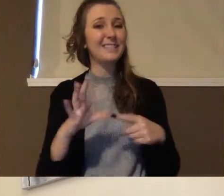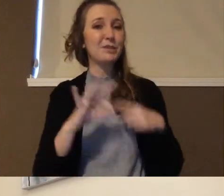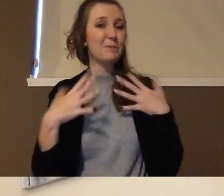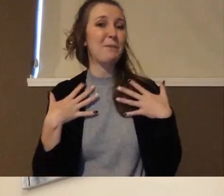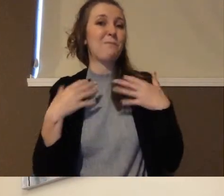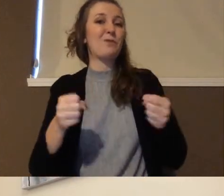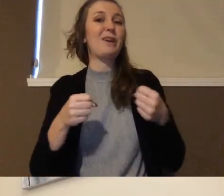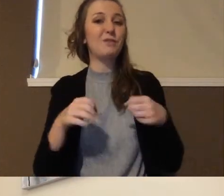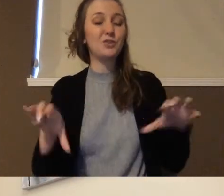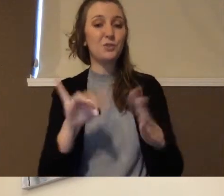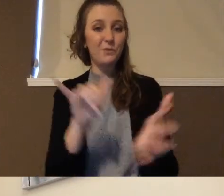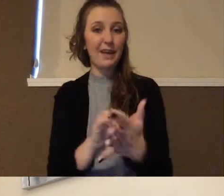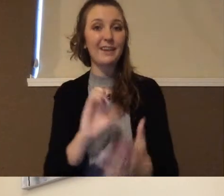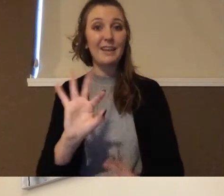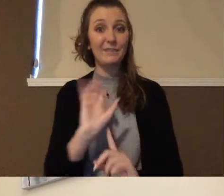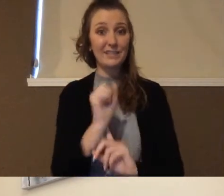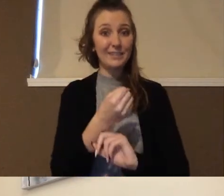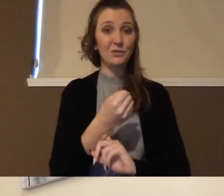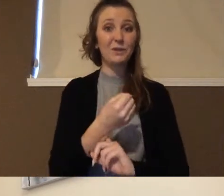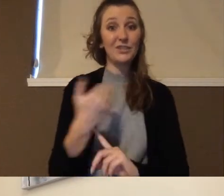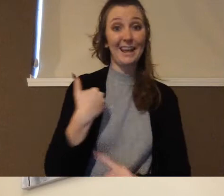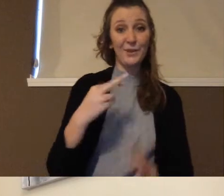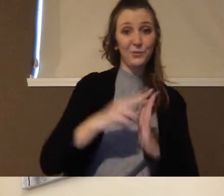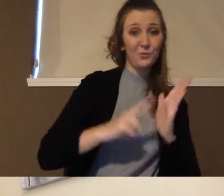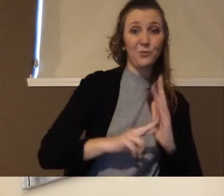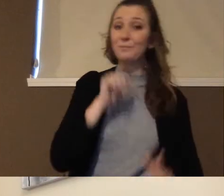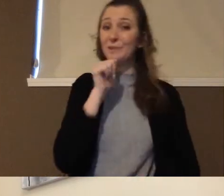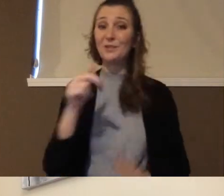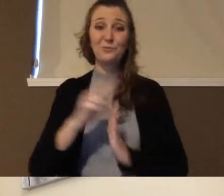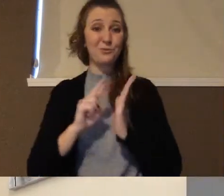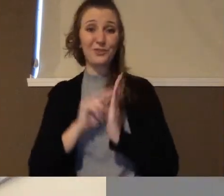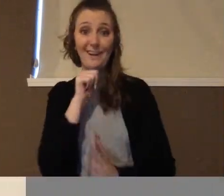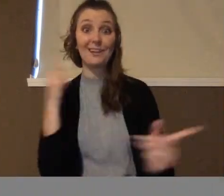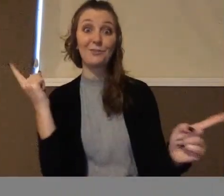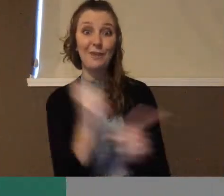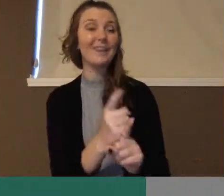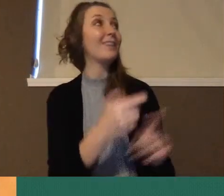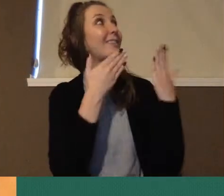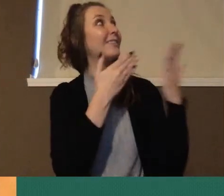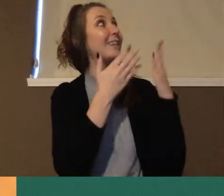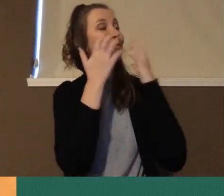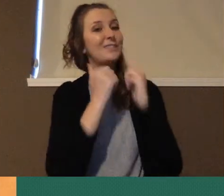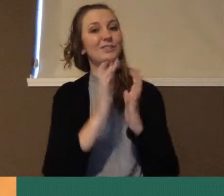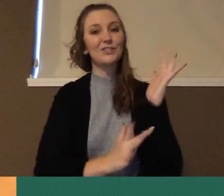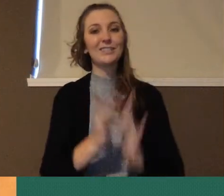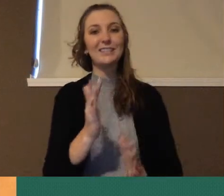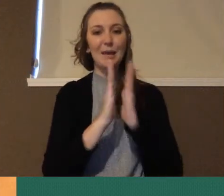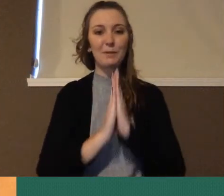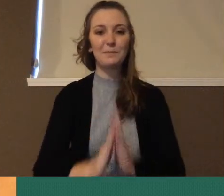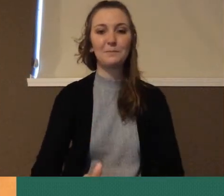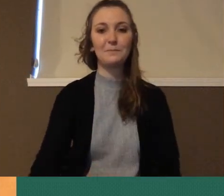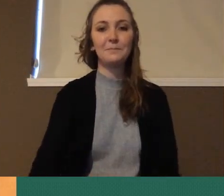situations where we have rules, but the rules are not right. Thank you, dear Jesus. Amen.